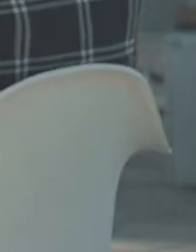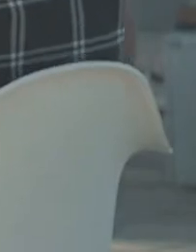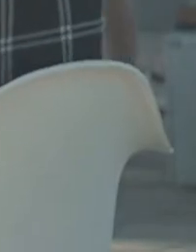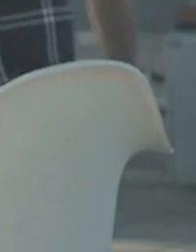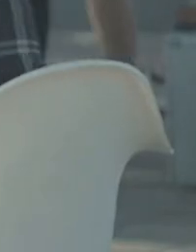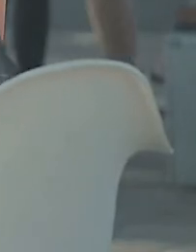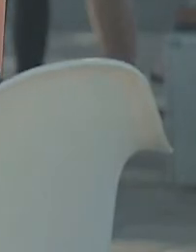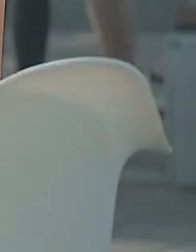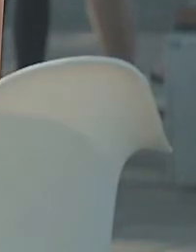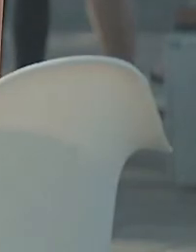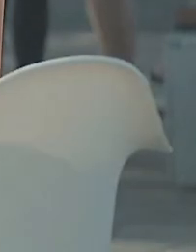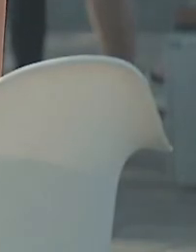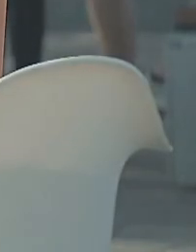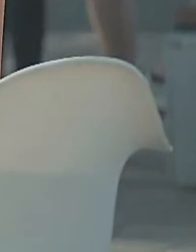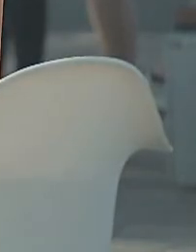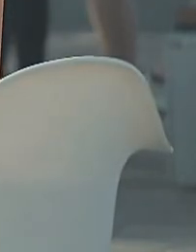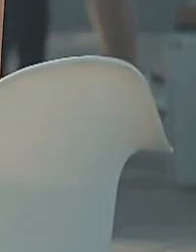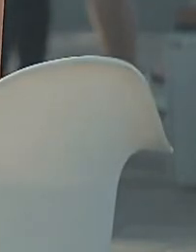yes